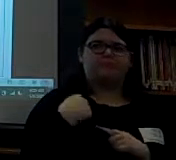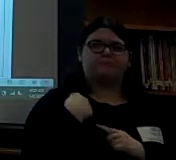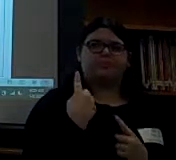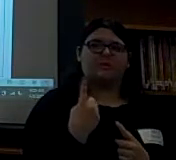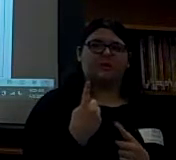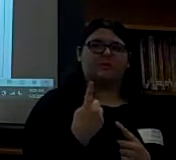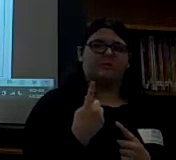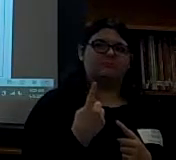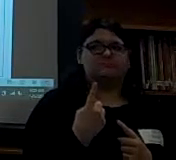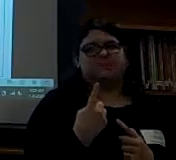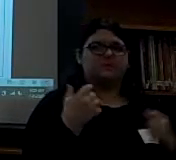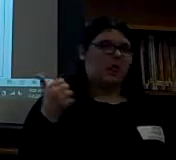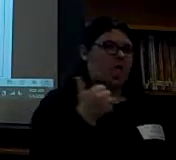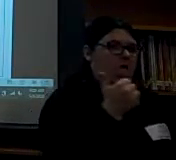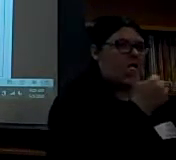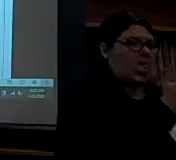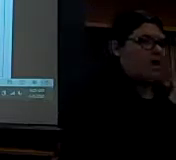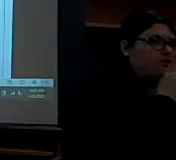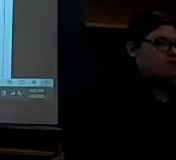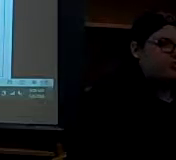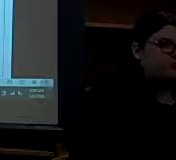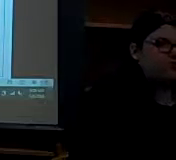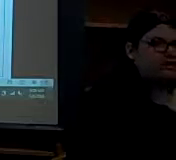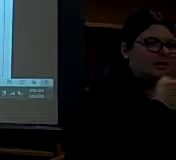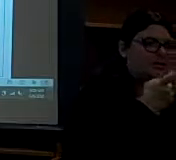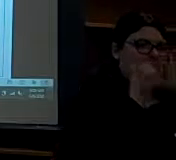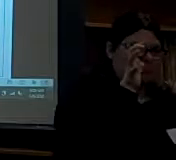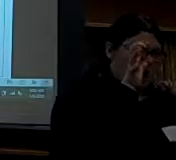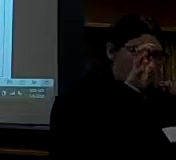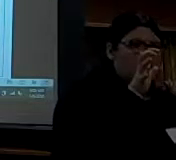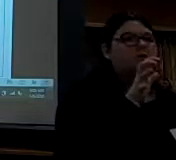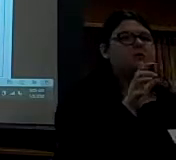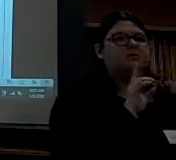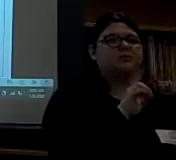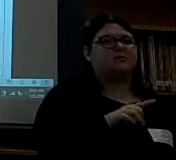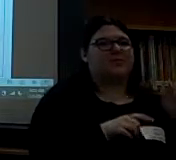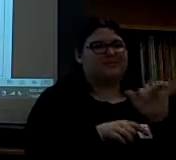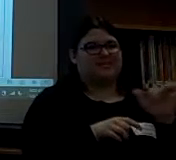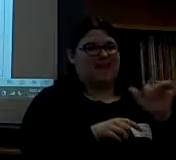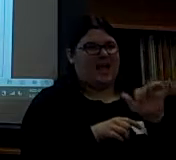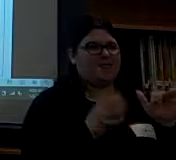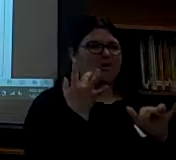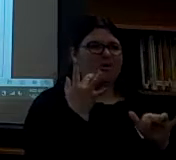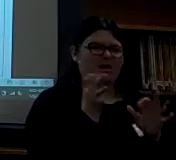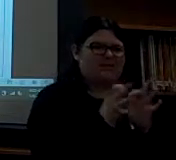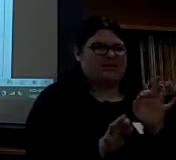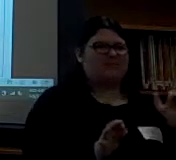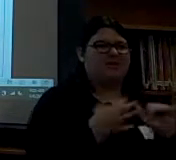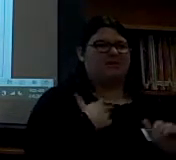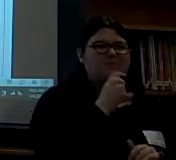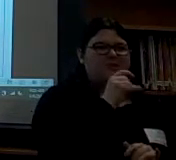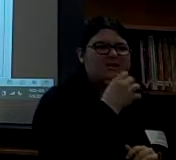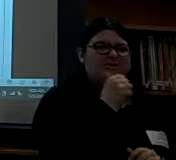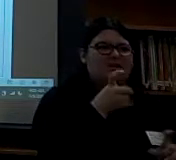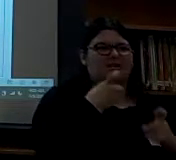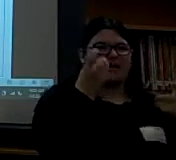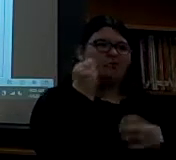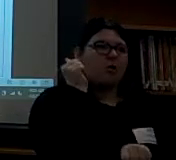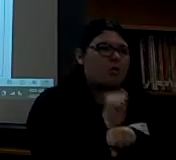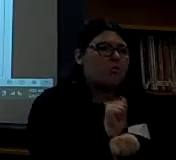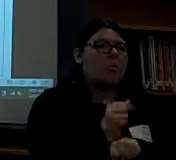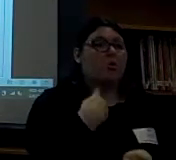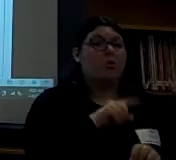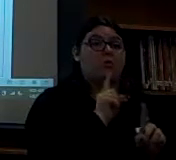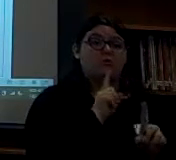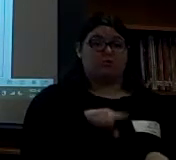chased by saber-toothed tigers, we actually still respond in the very same way. Even though it's just something simple like my child didn't turn in their homework, we